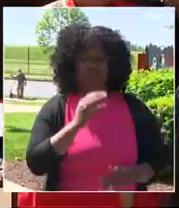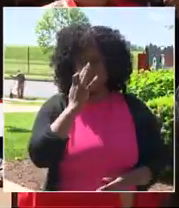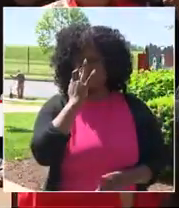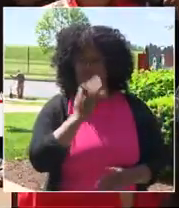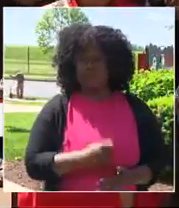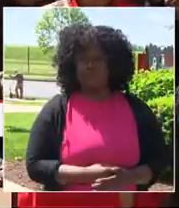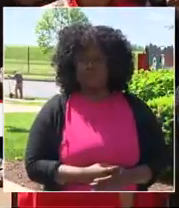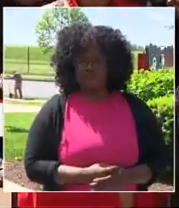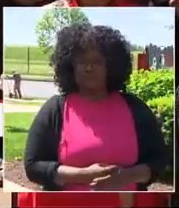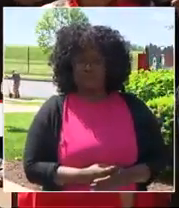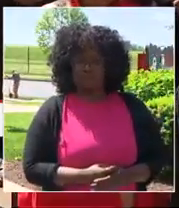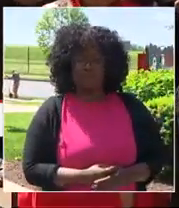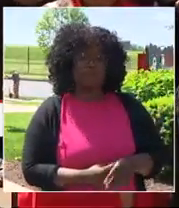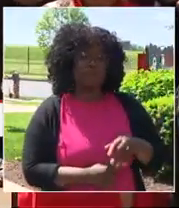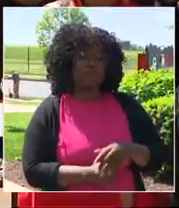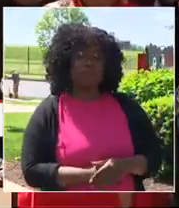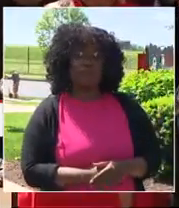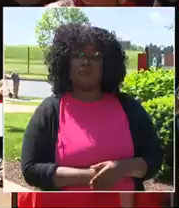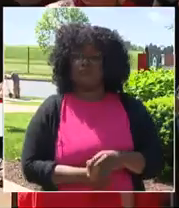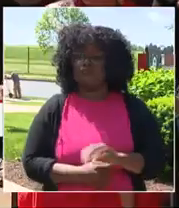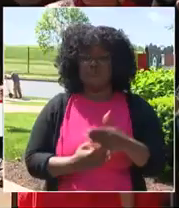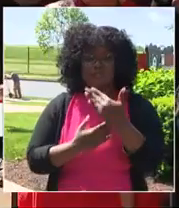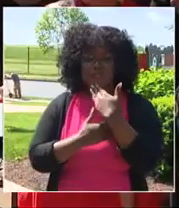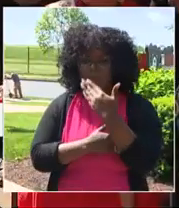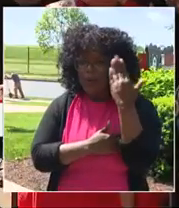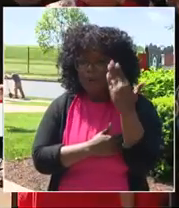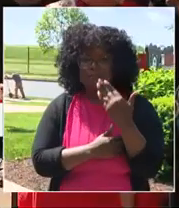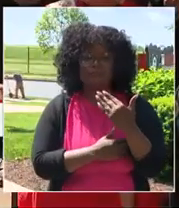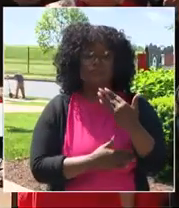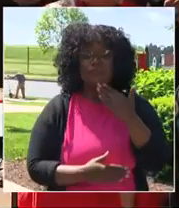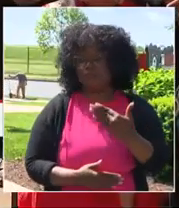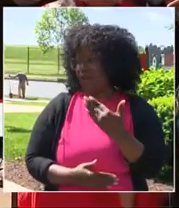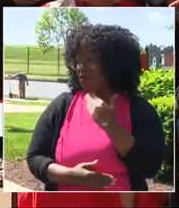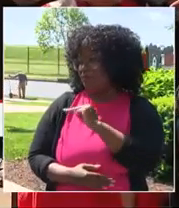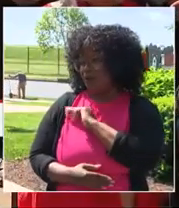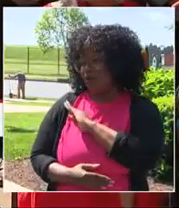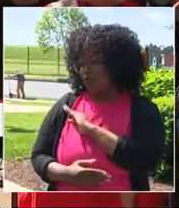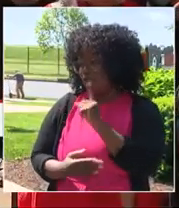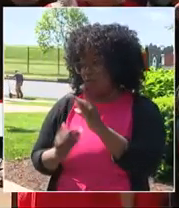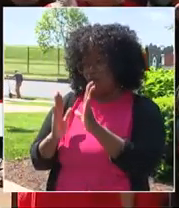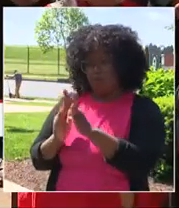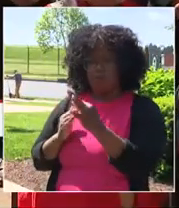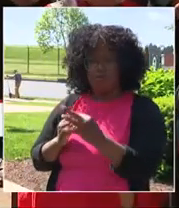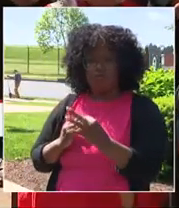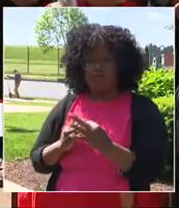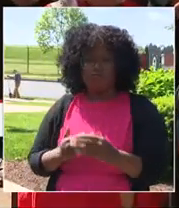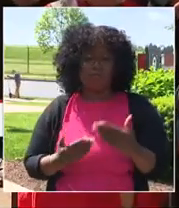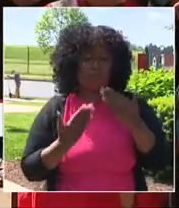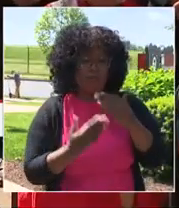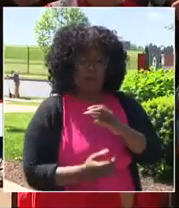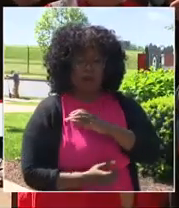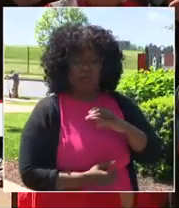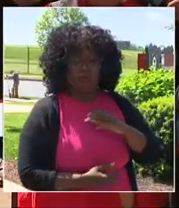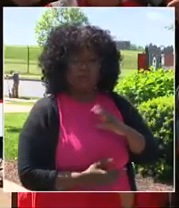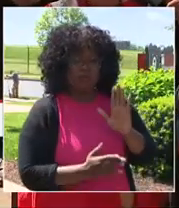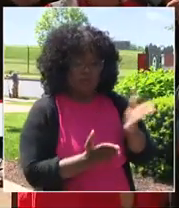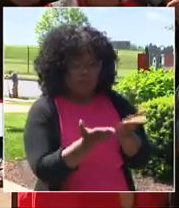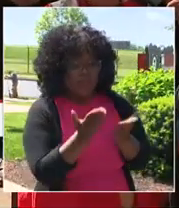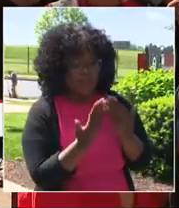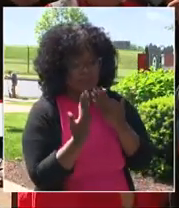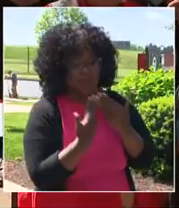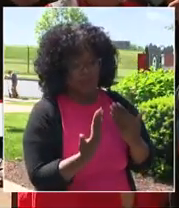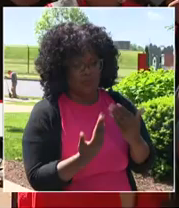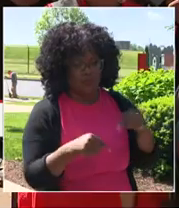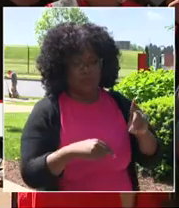Good morning. Thank you, Mayor Bowser, for your leadership, and Congresswoman Norton for your service to the district. I'd like to take a moment to